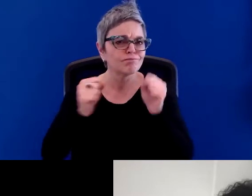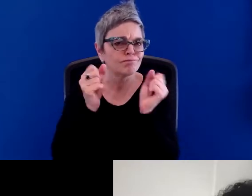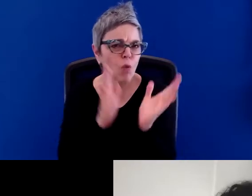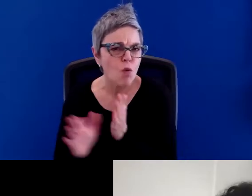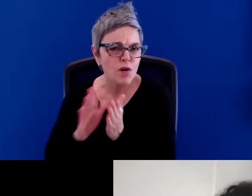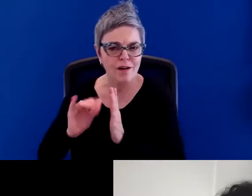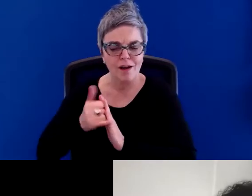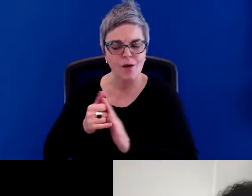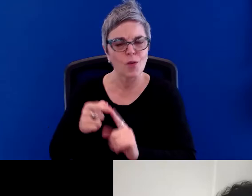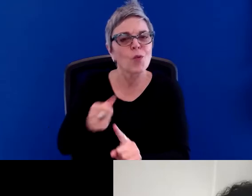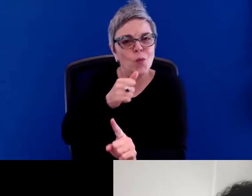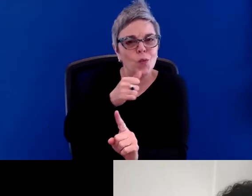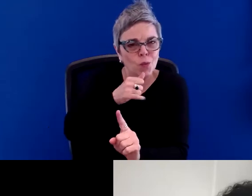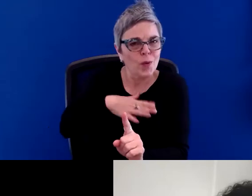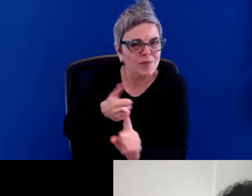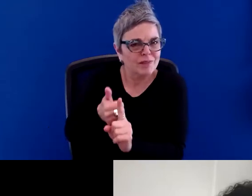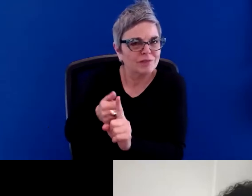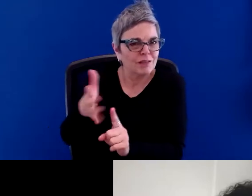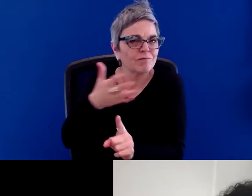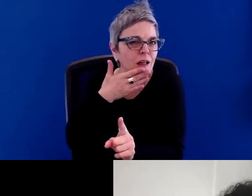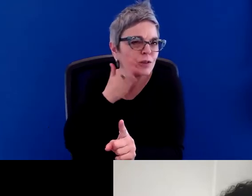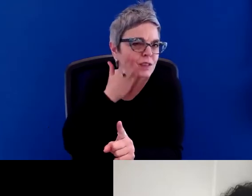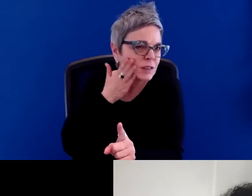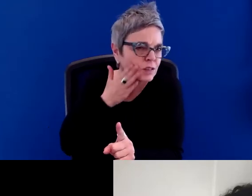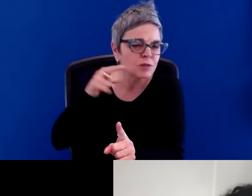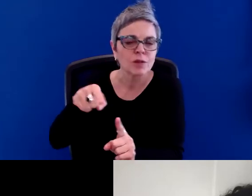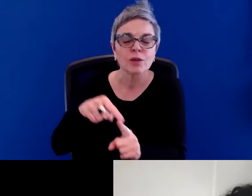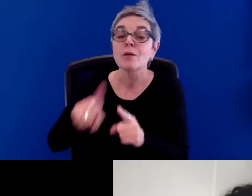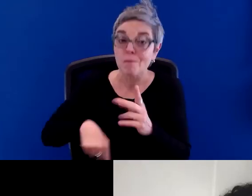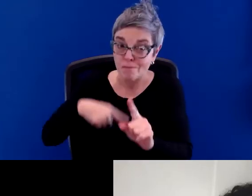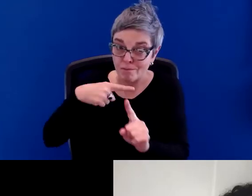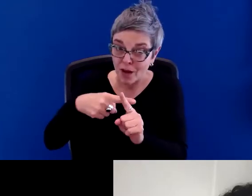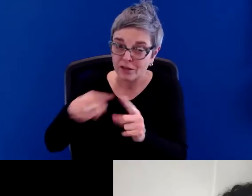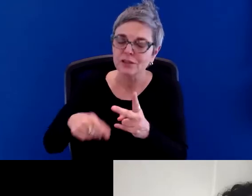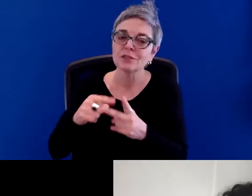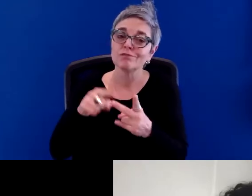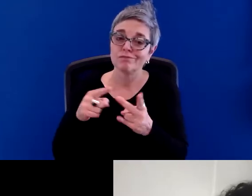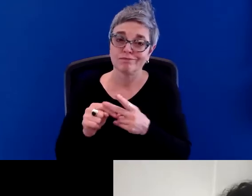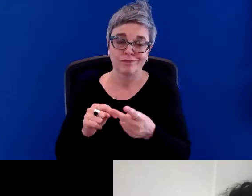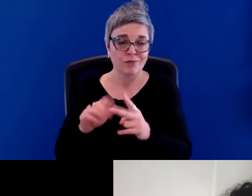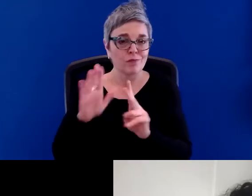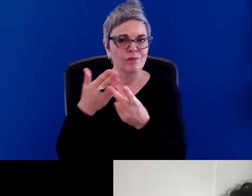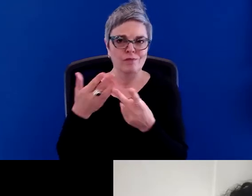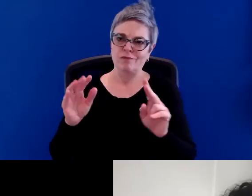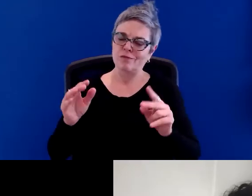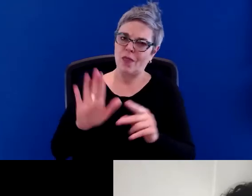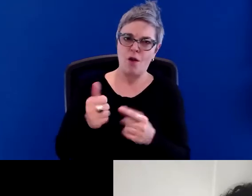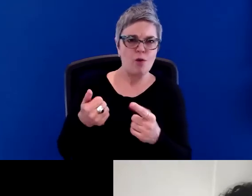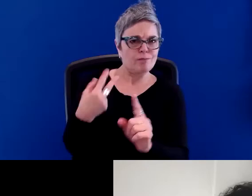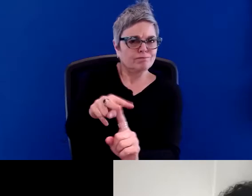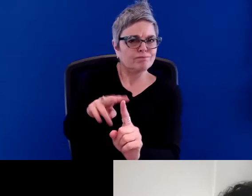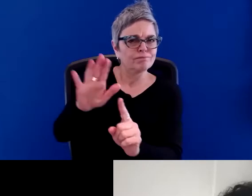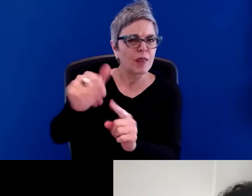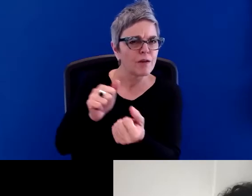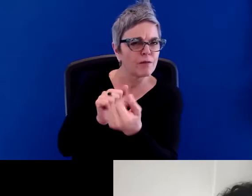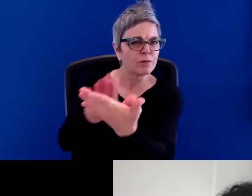advocacy also utilizes the lens of intersectionality very intentionally. And they work on and